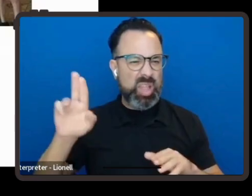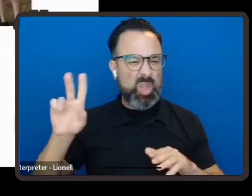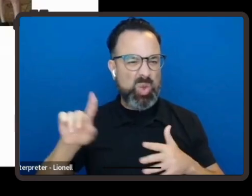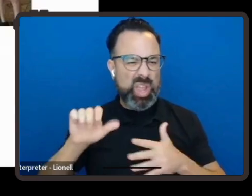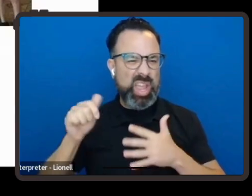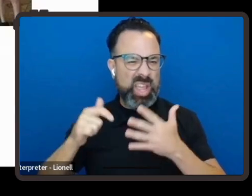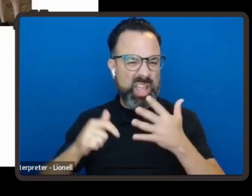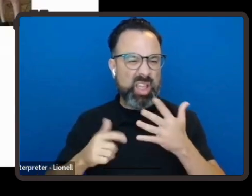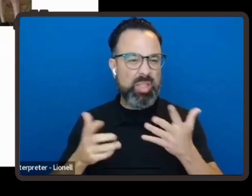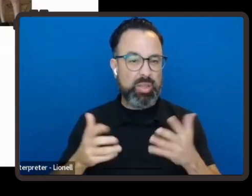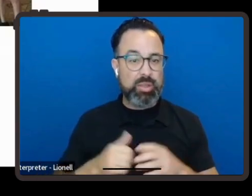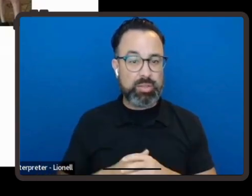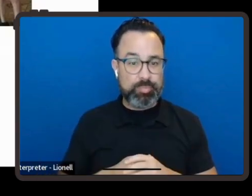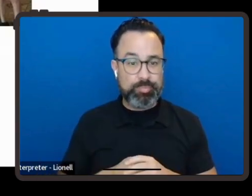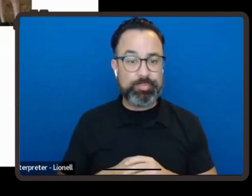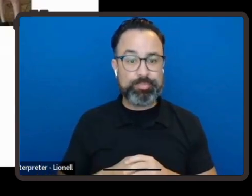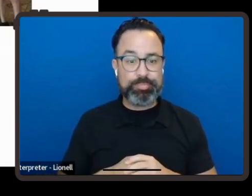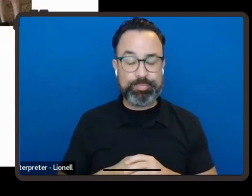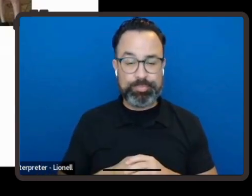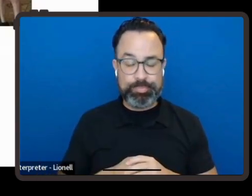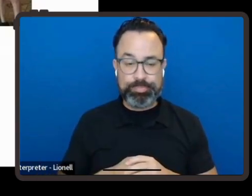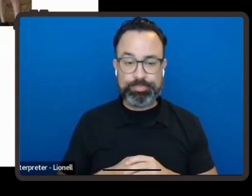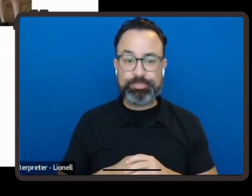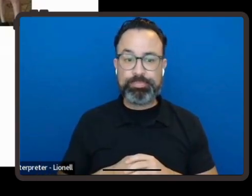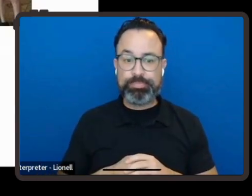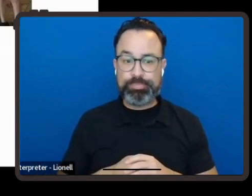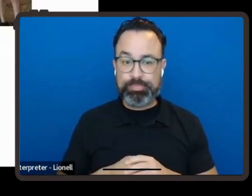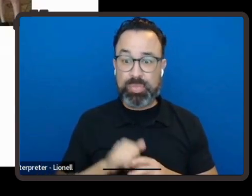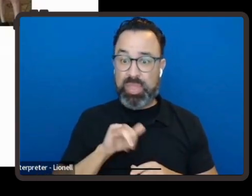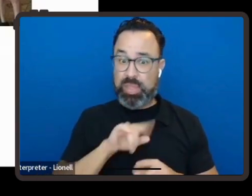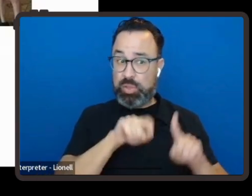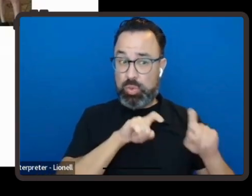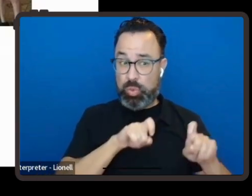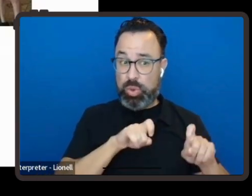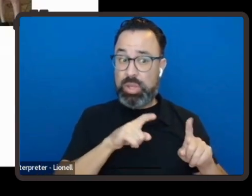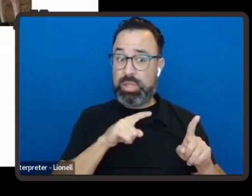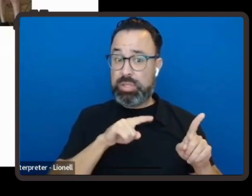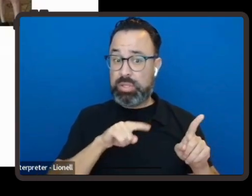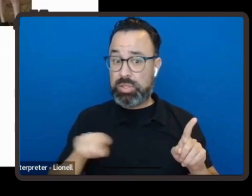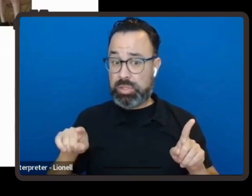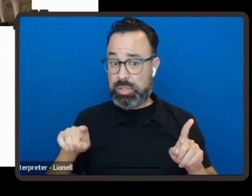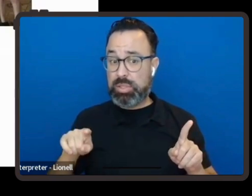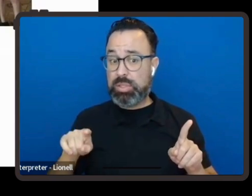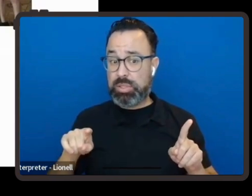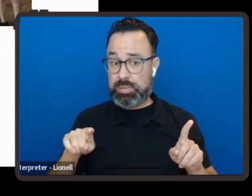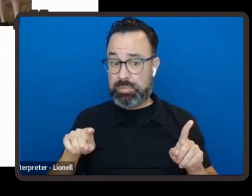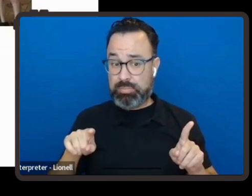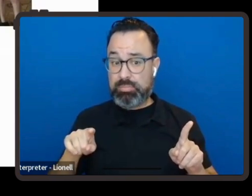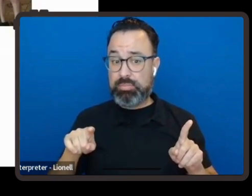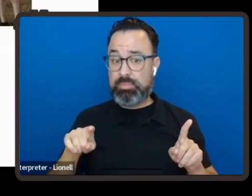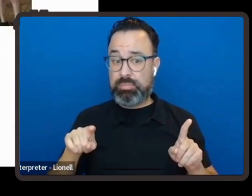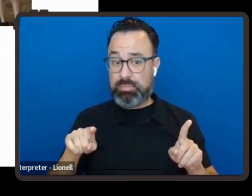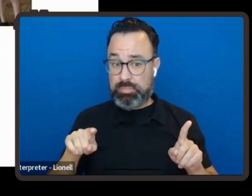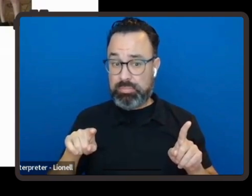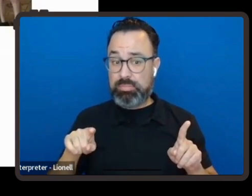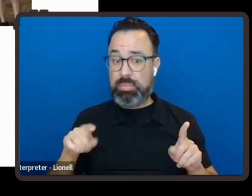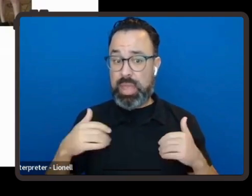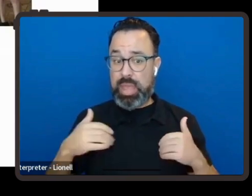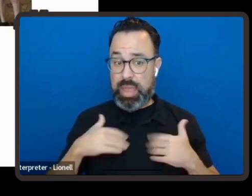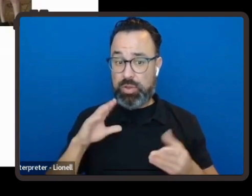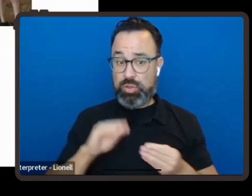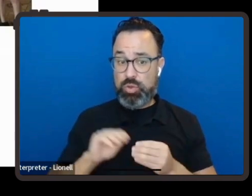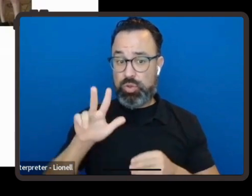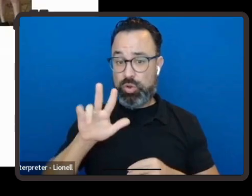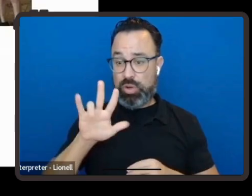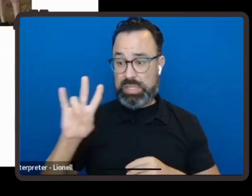who answered those questionnaire? We had 37 persons with charge answering the